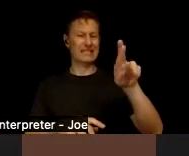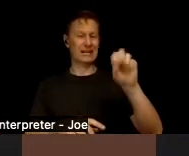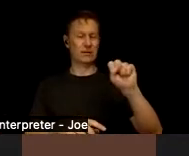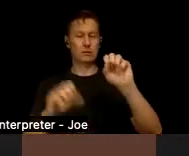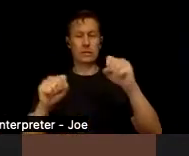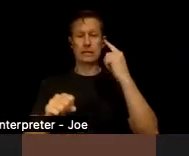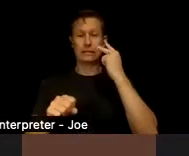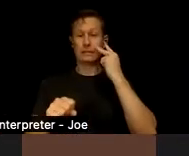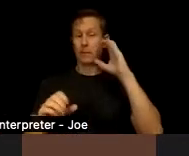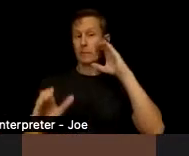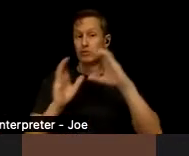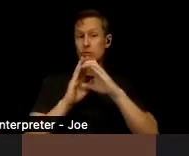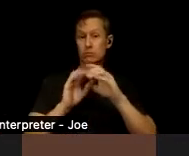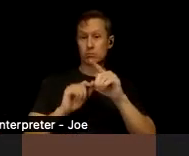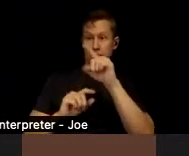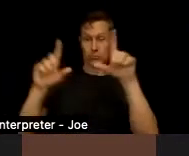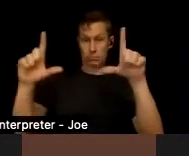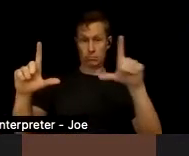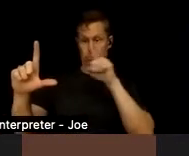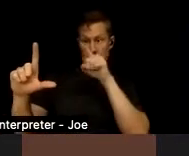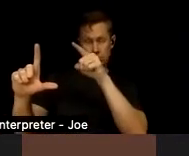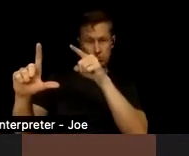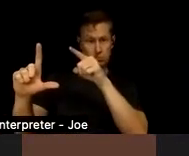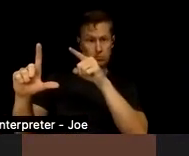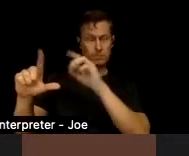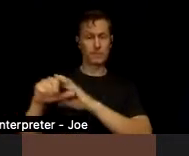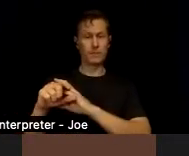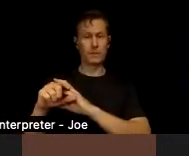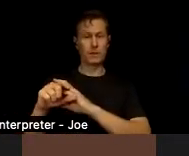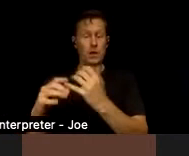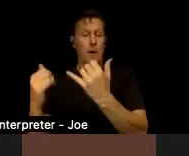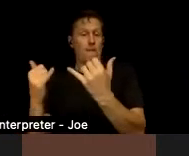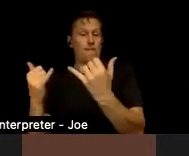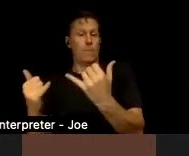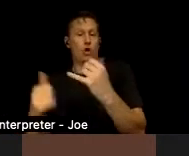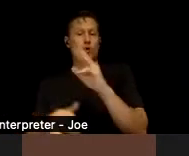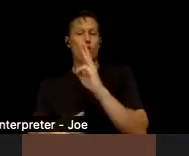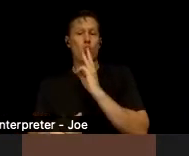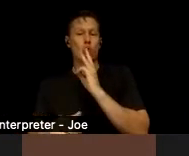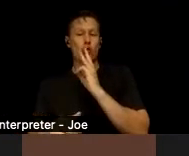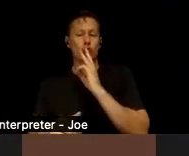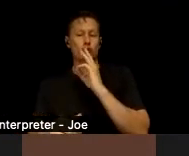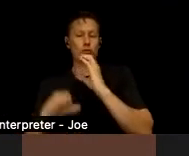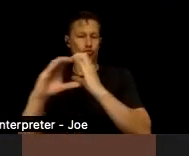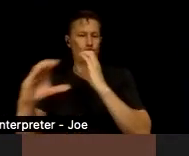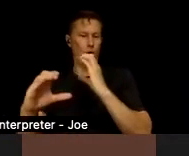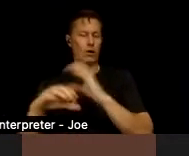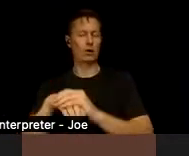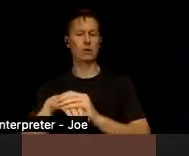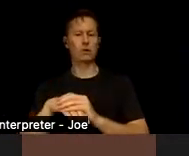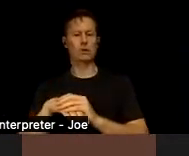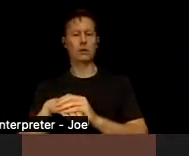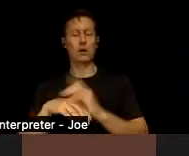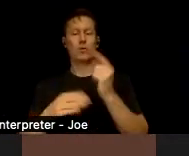corner, there was, that's a modern water tender that we have now. And so we brought